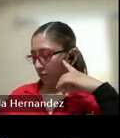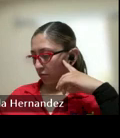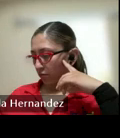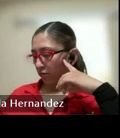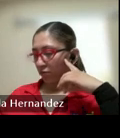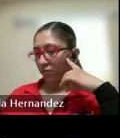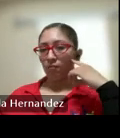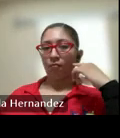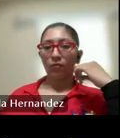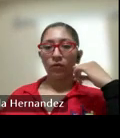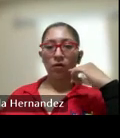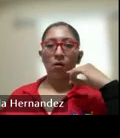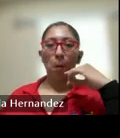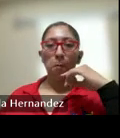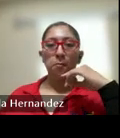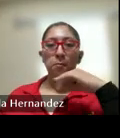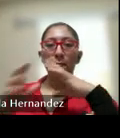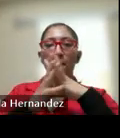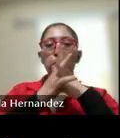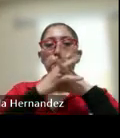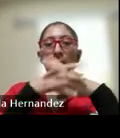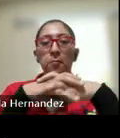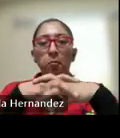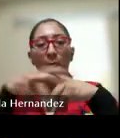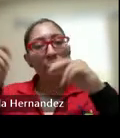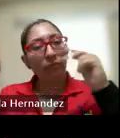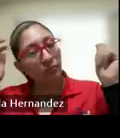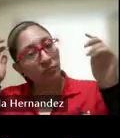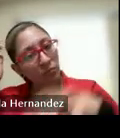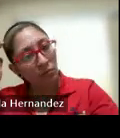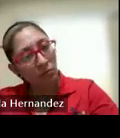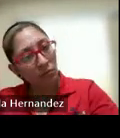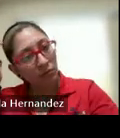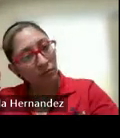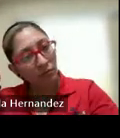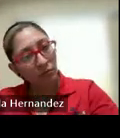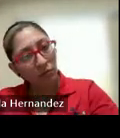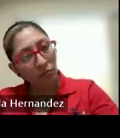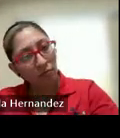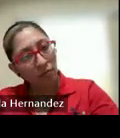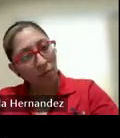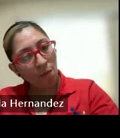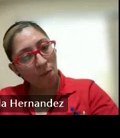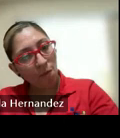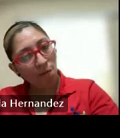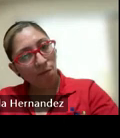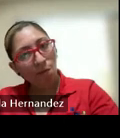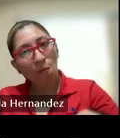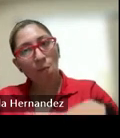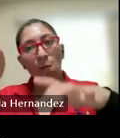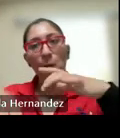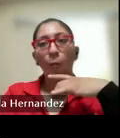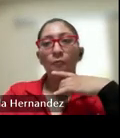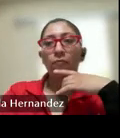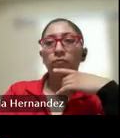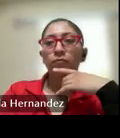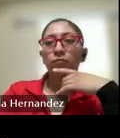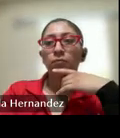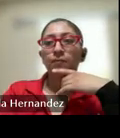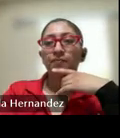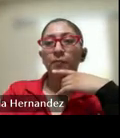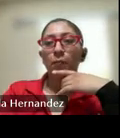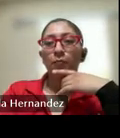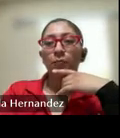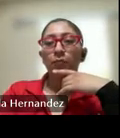priorities, from rural homelessness to rural rental issues to home ownership in rural communities. We